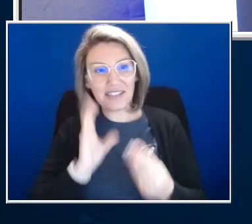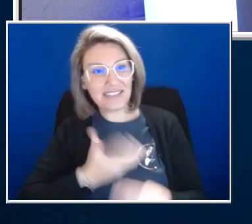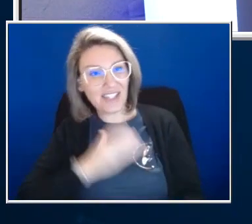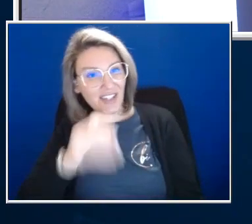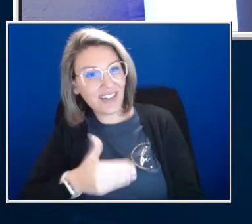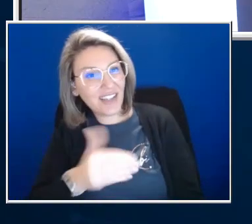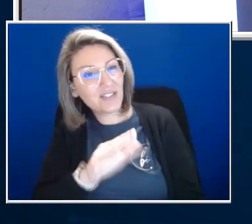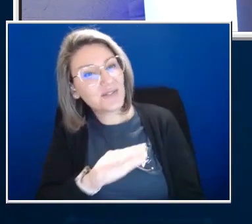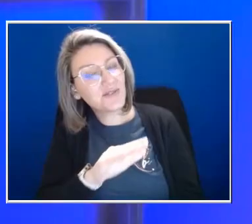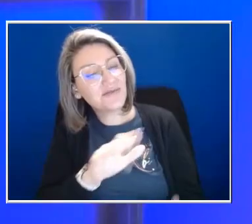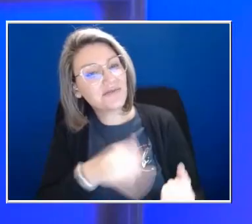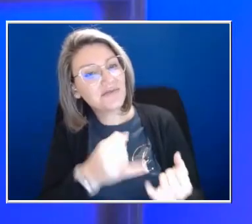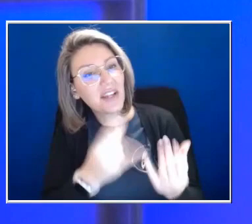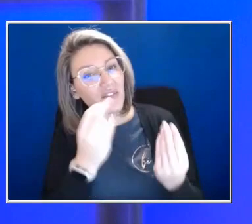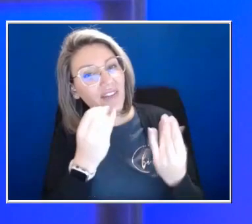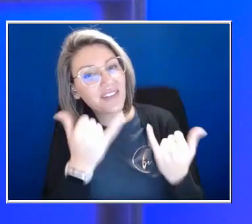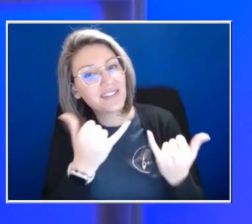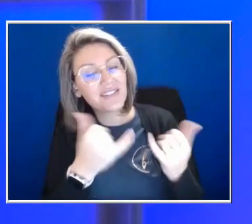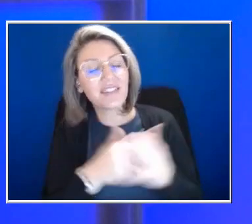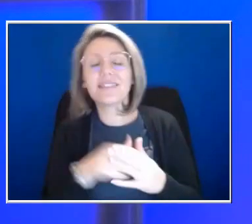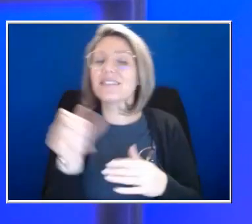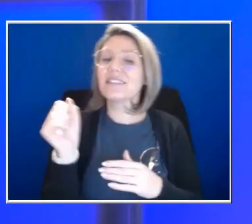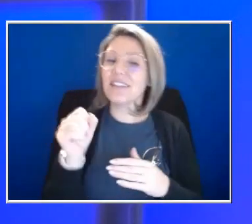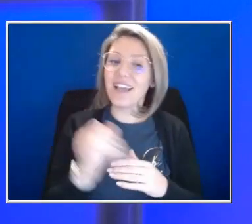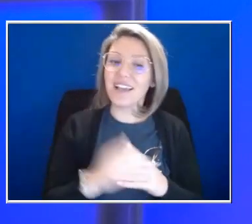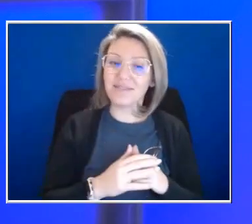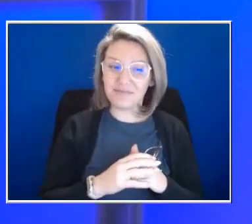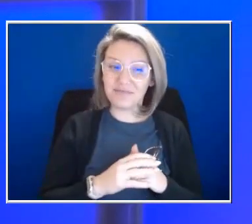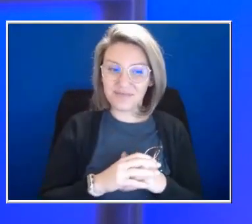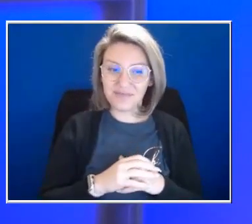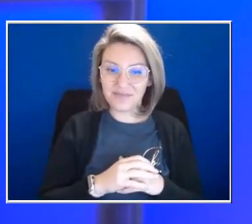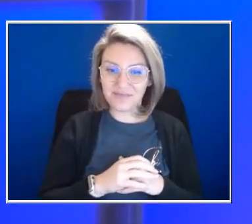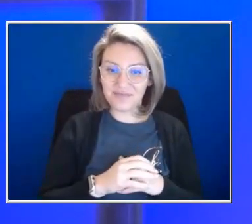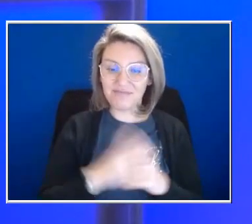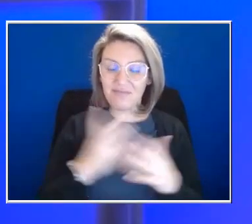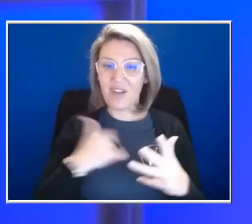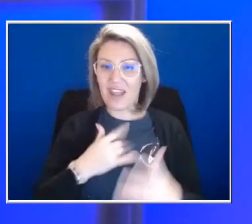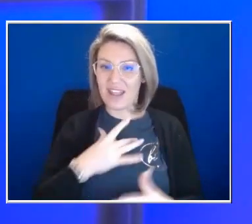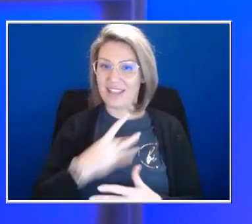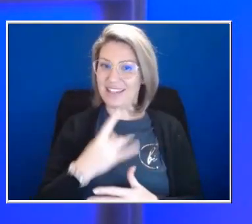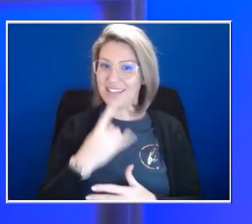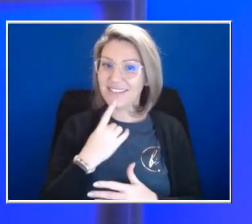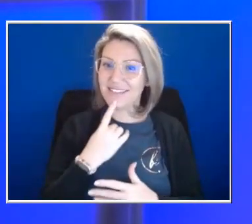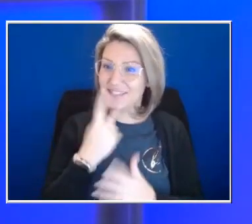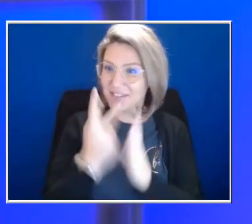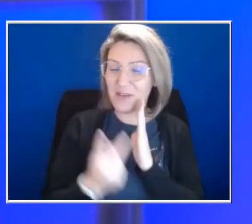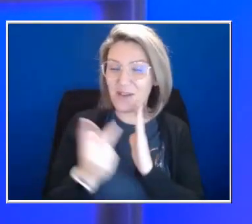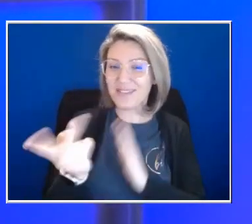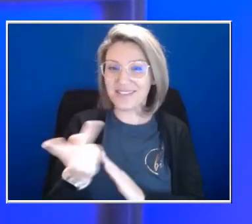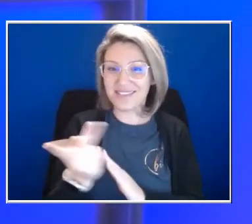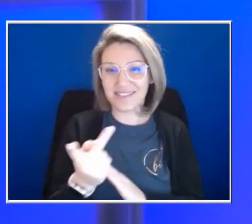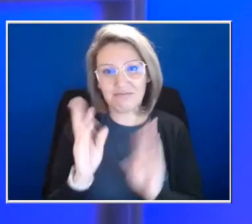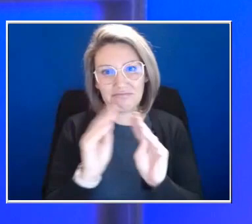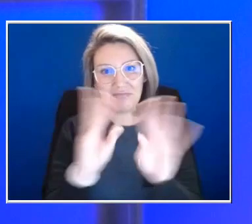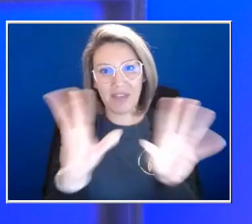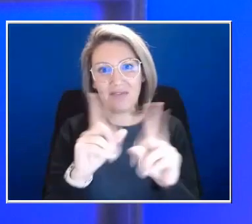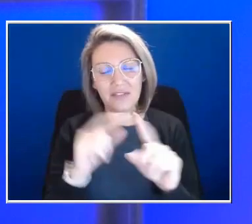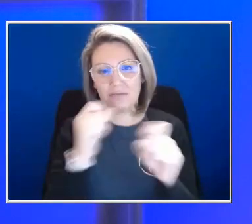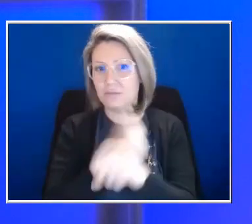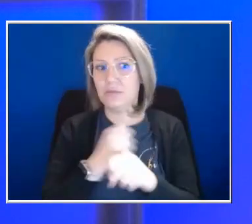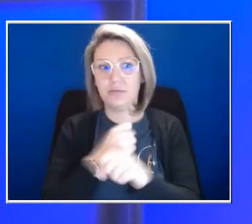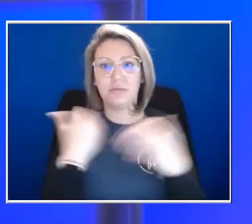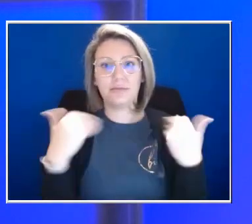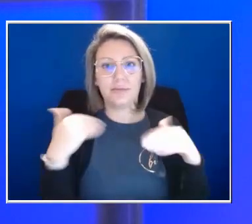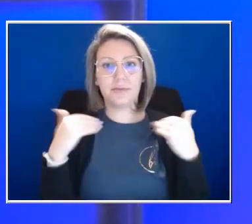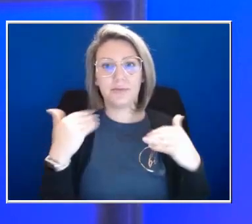thoughts today. Yeah, I think what I would like to say is that both Christina and Corey obviously are fighters. They've been dealing with this